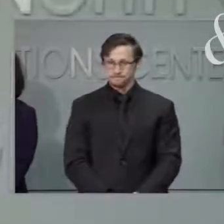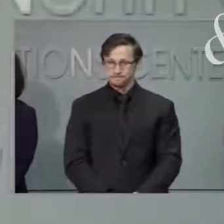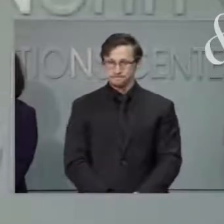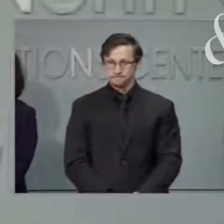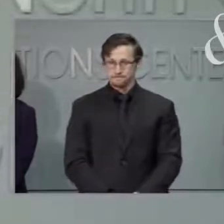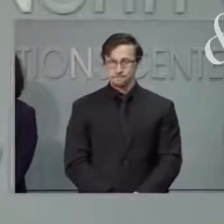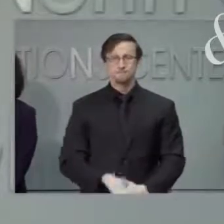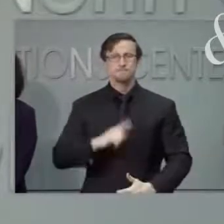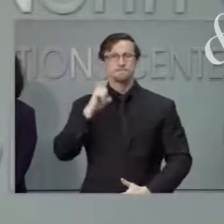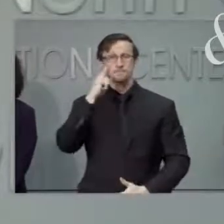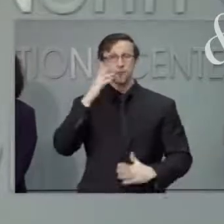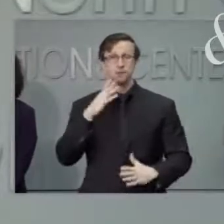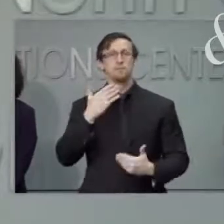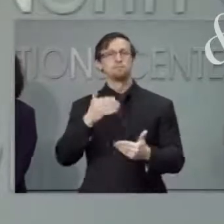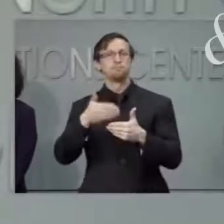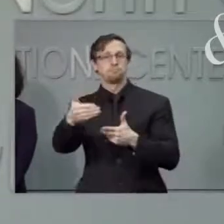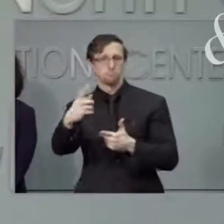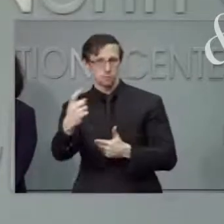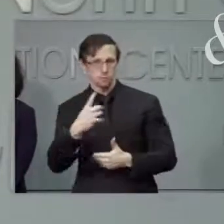Next question, please.